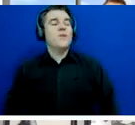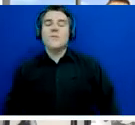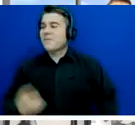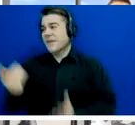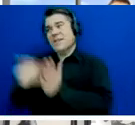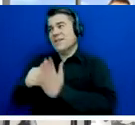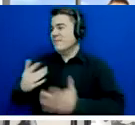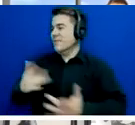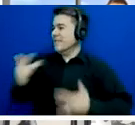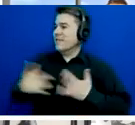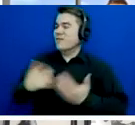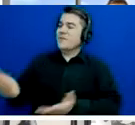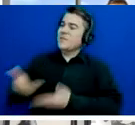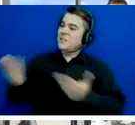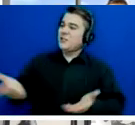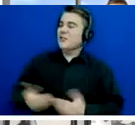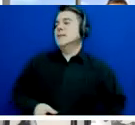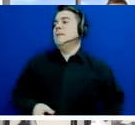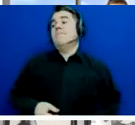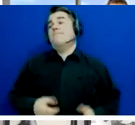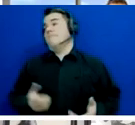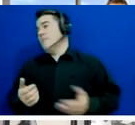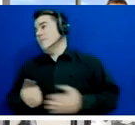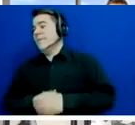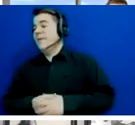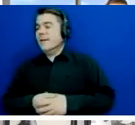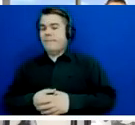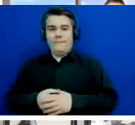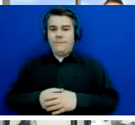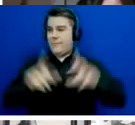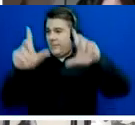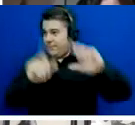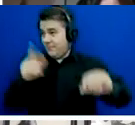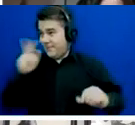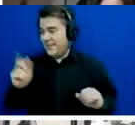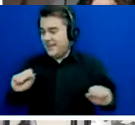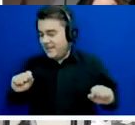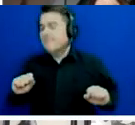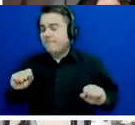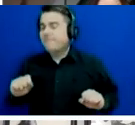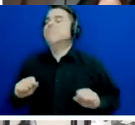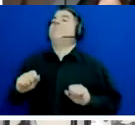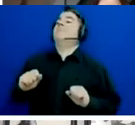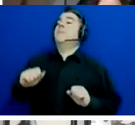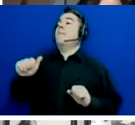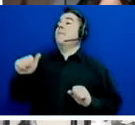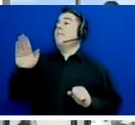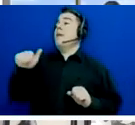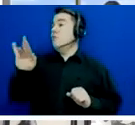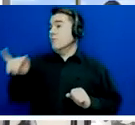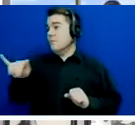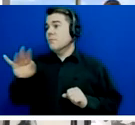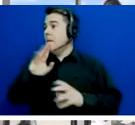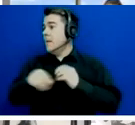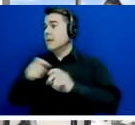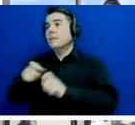here. So get this little window out of the way so I can actually see. So we have Barry on to talk about some specific